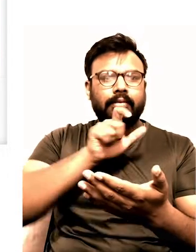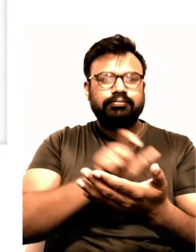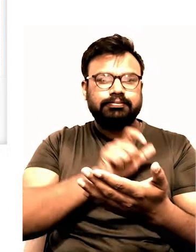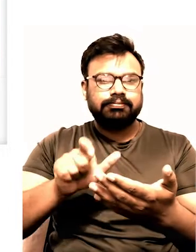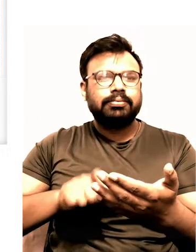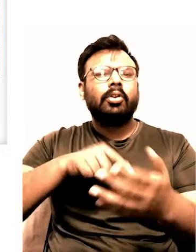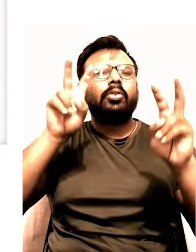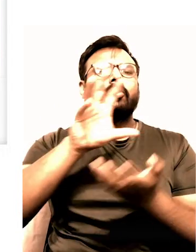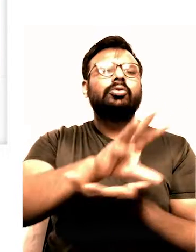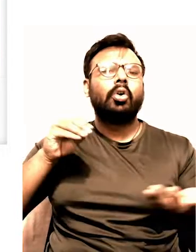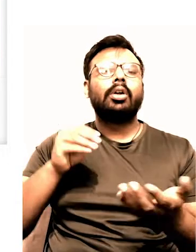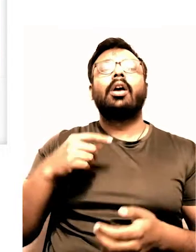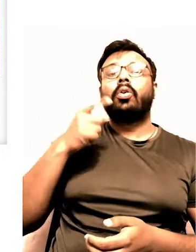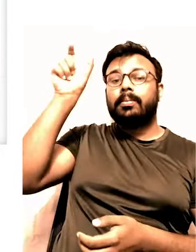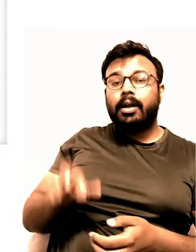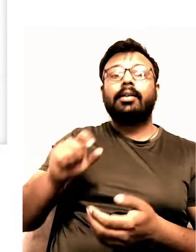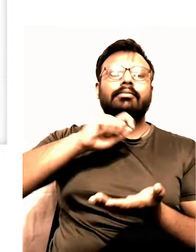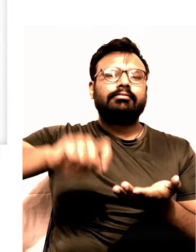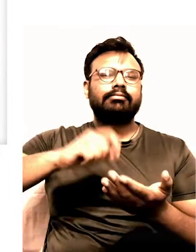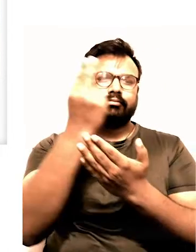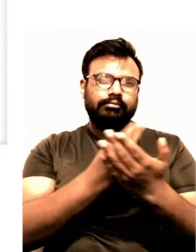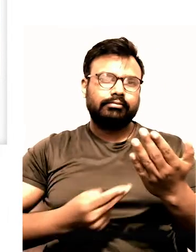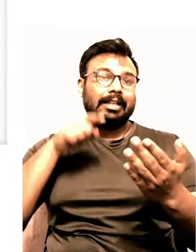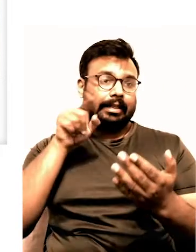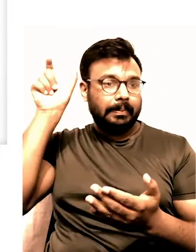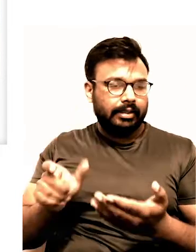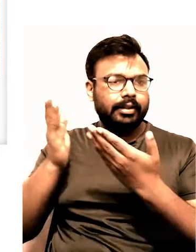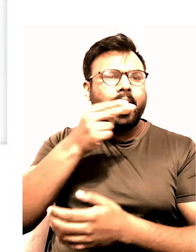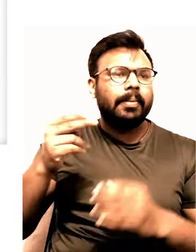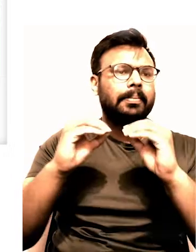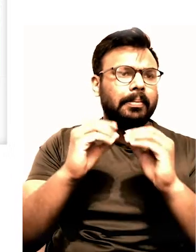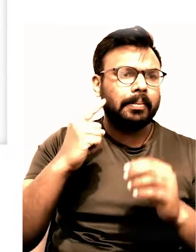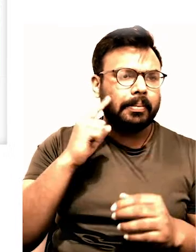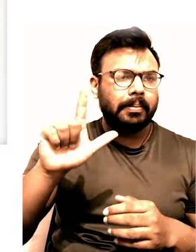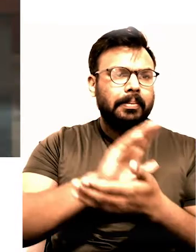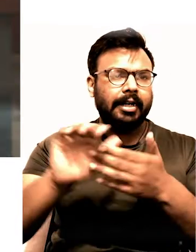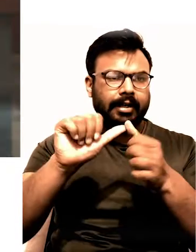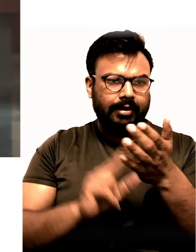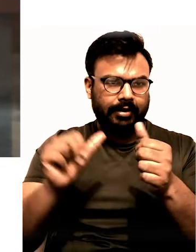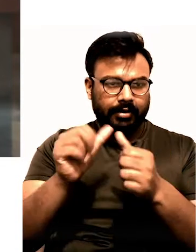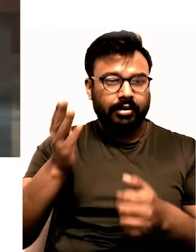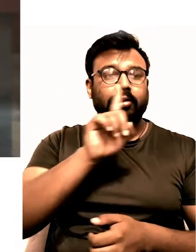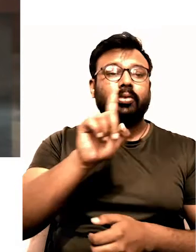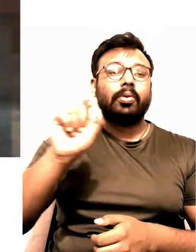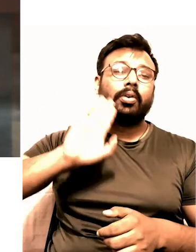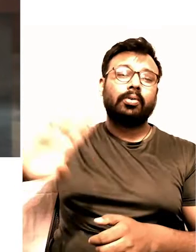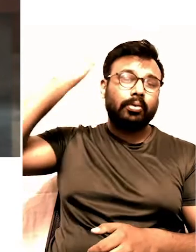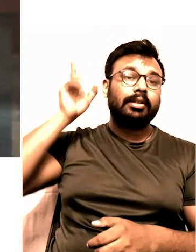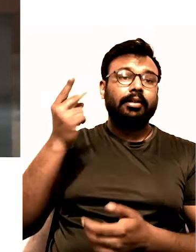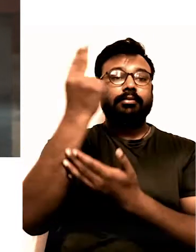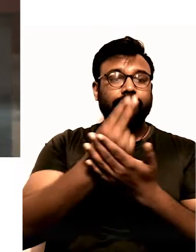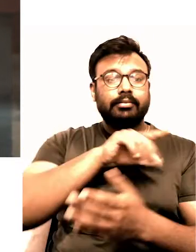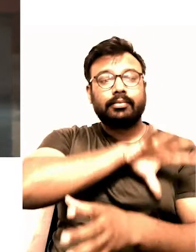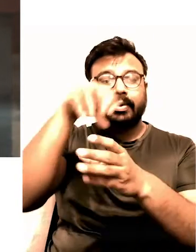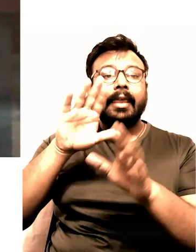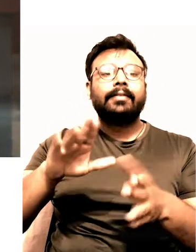of the N.C. Mehta collection housed at the Lalbhai Dalpatbhai Museum, Ahmedabad. Like Heer Ranjha, the